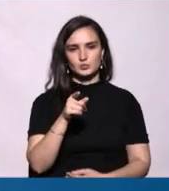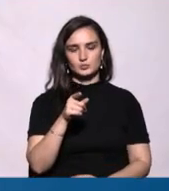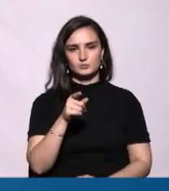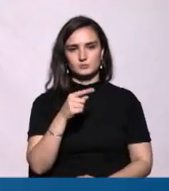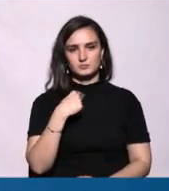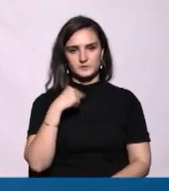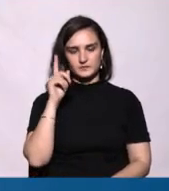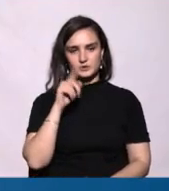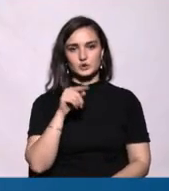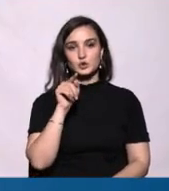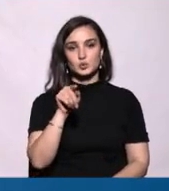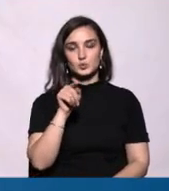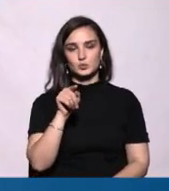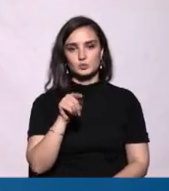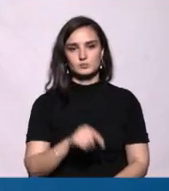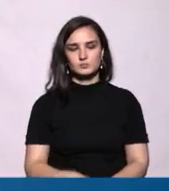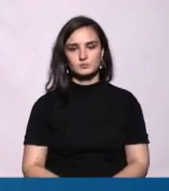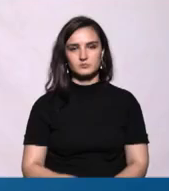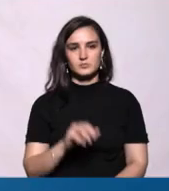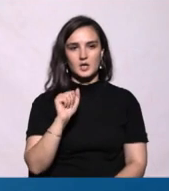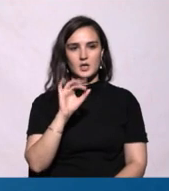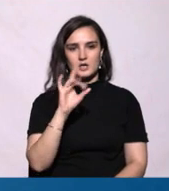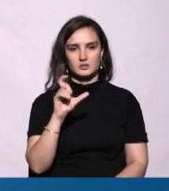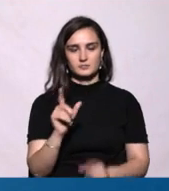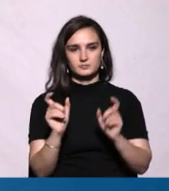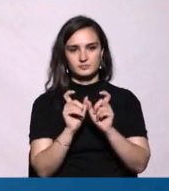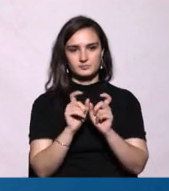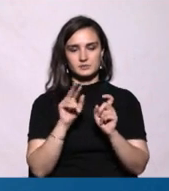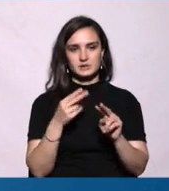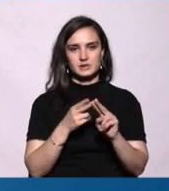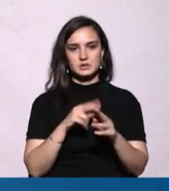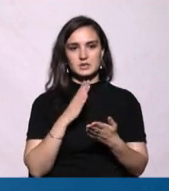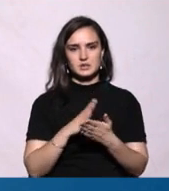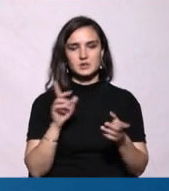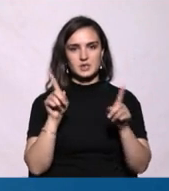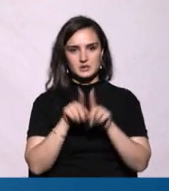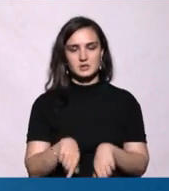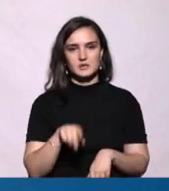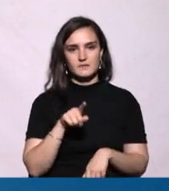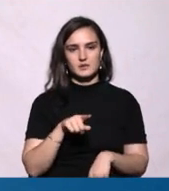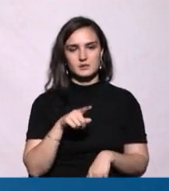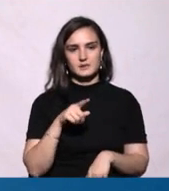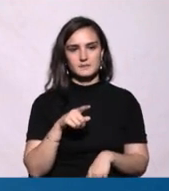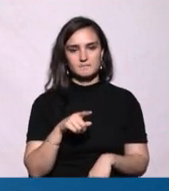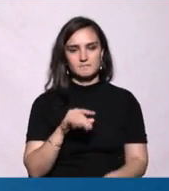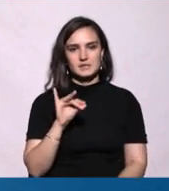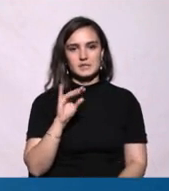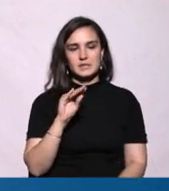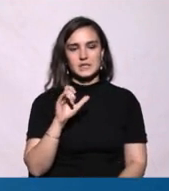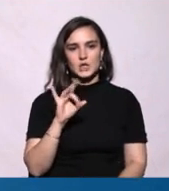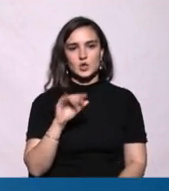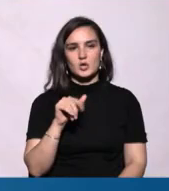know that with you we use are and it is also interrogative